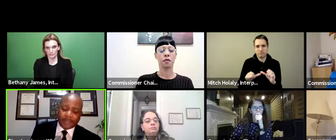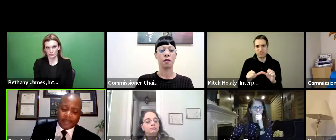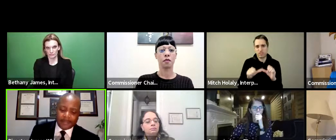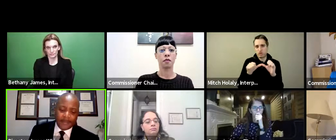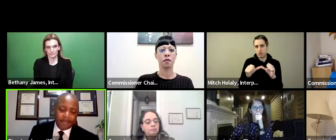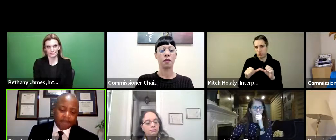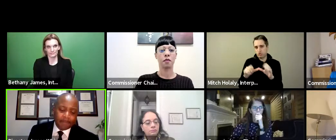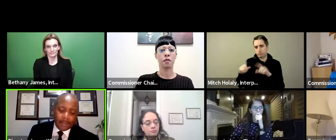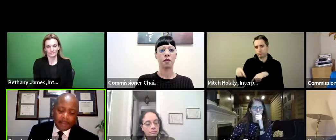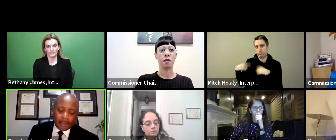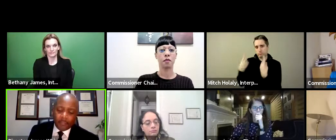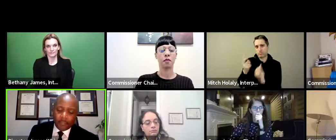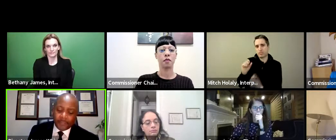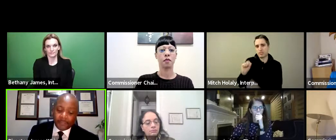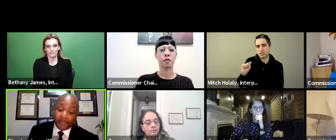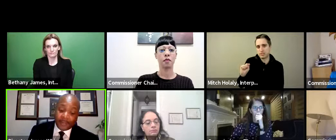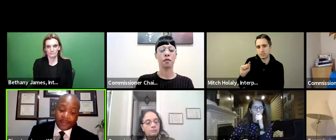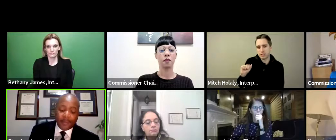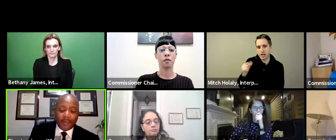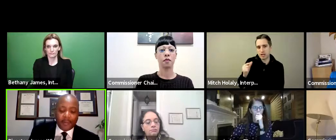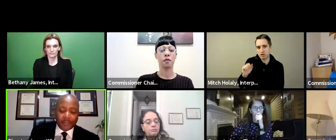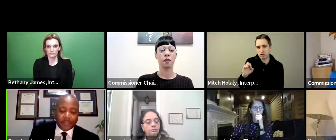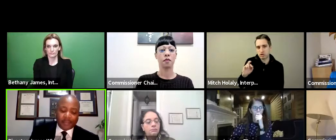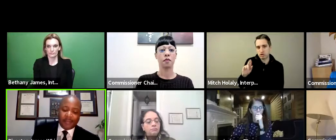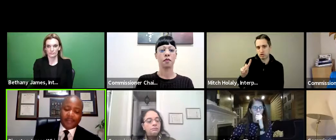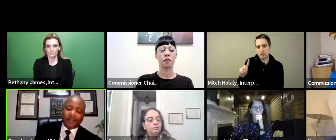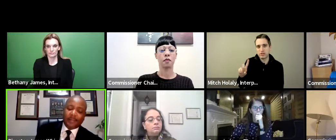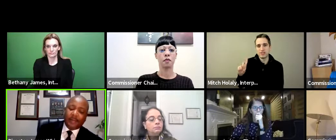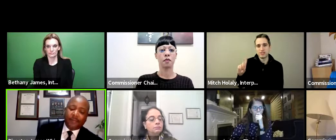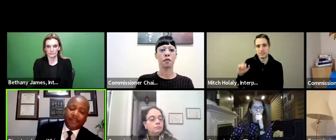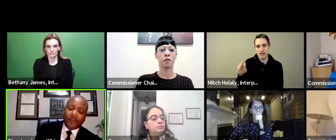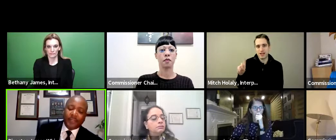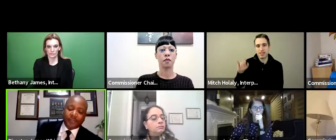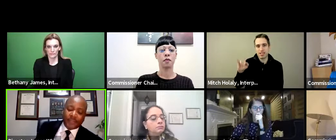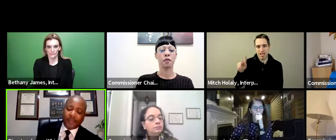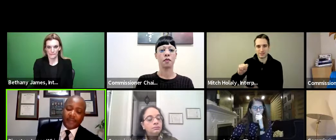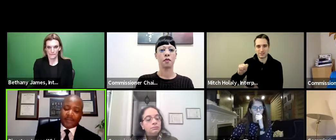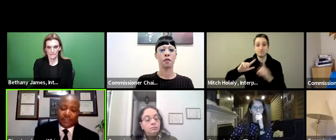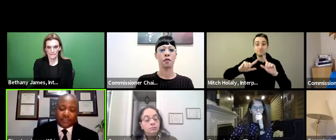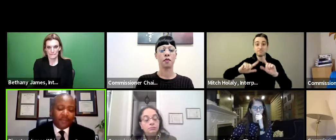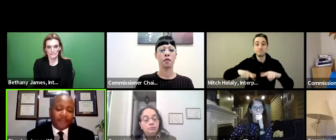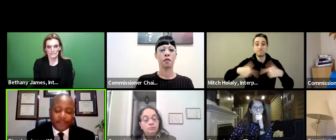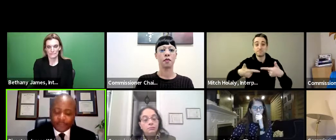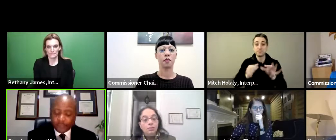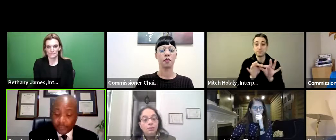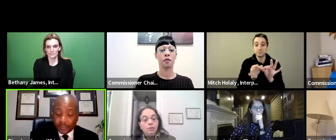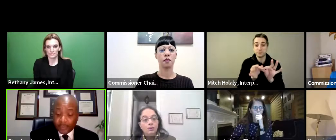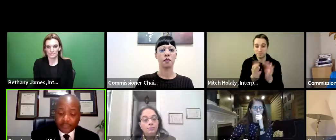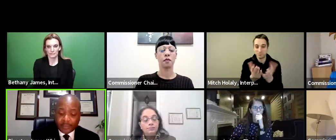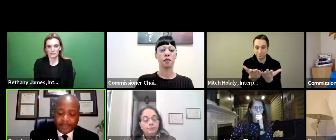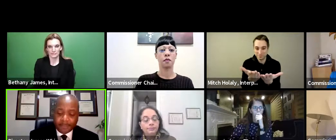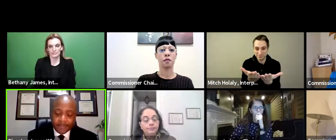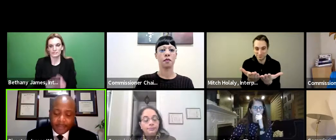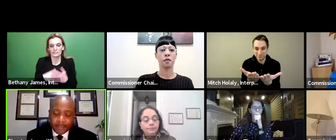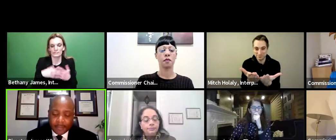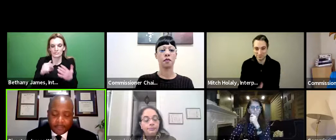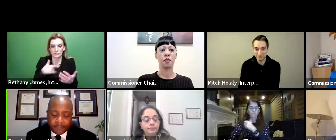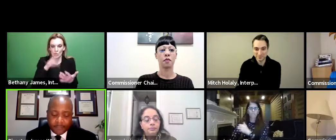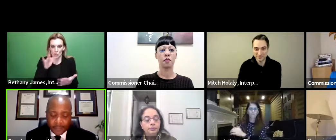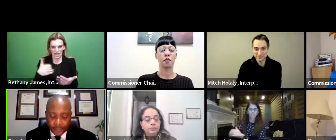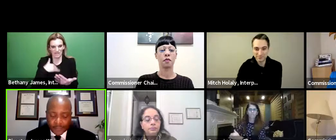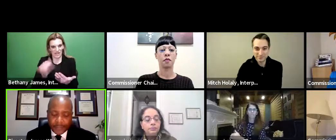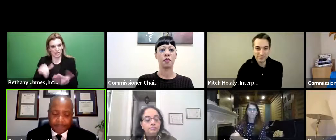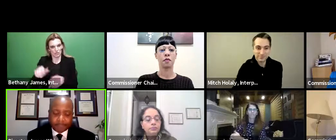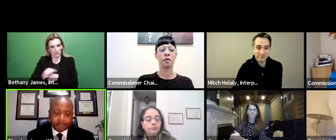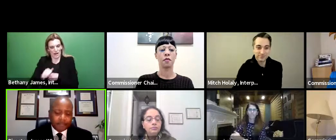staggered deadline process. We'll be implementing another process for our leaders here, and that's the Strength Finder 2.0 training